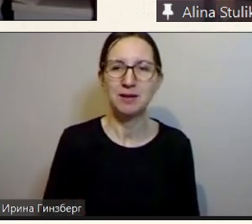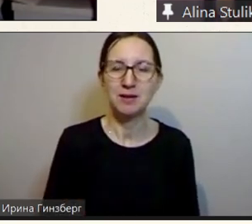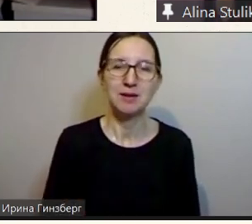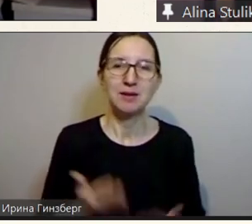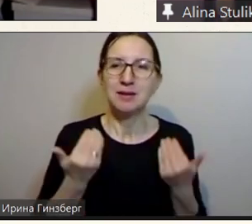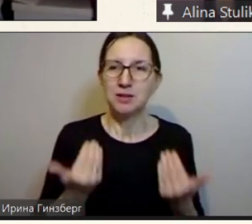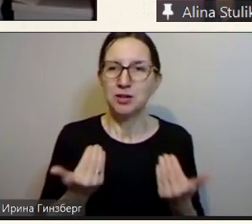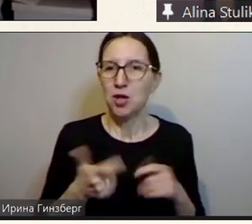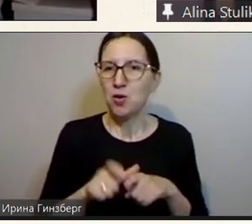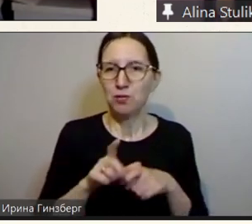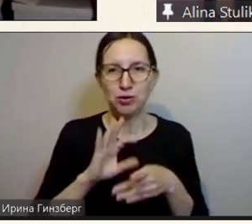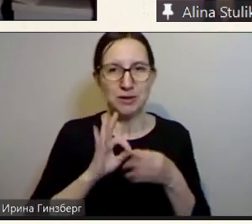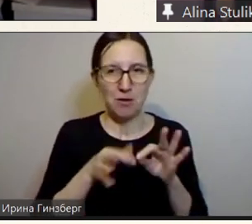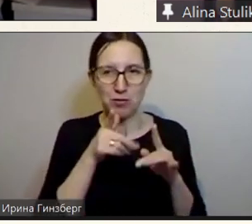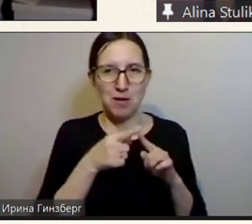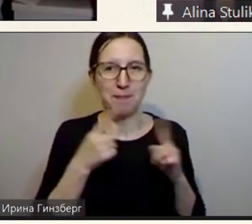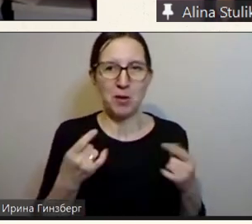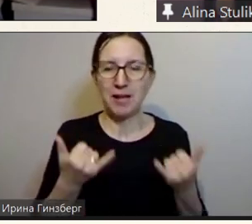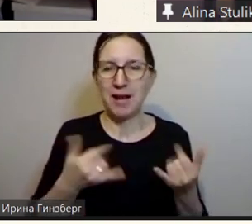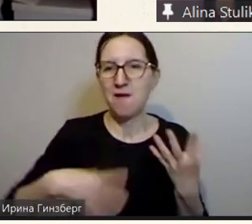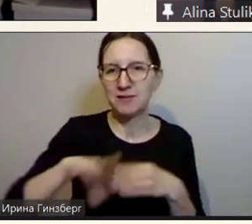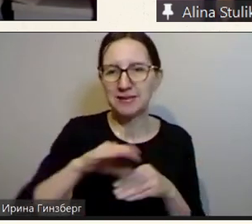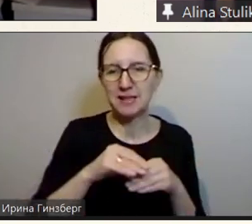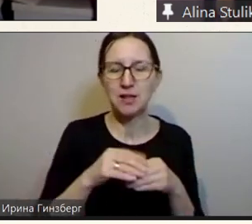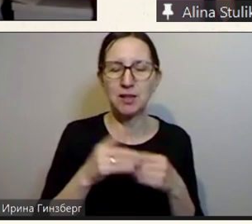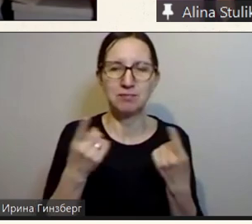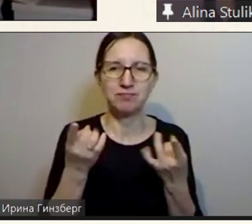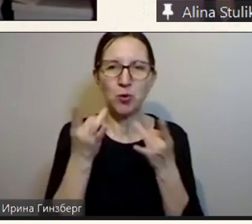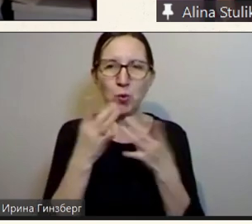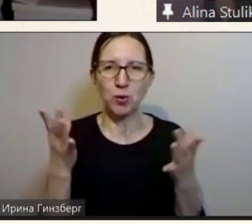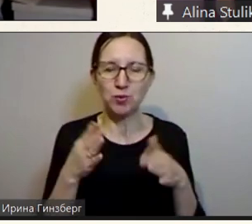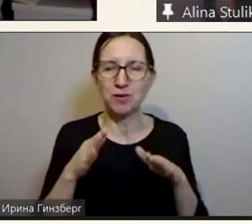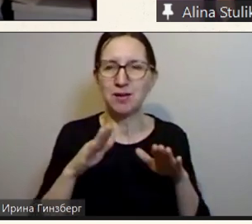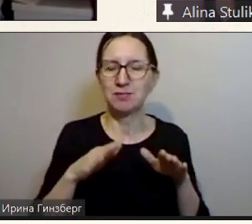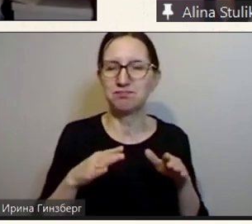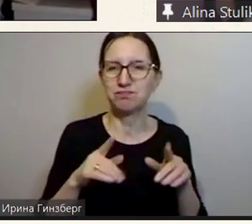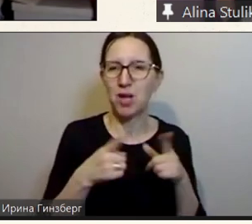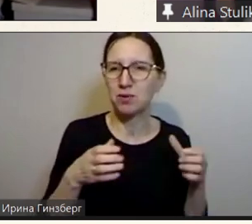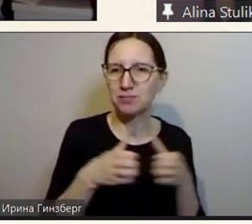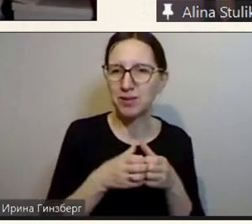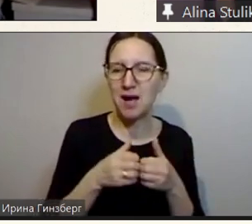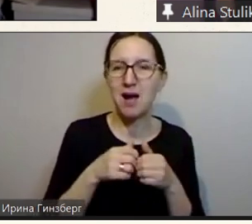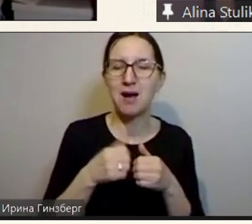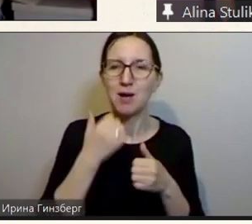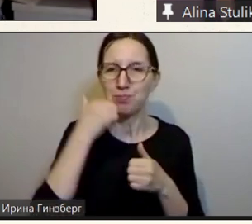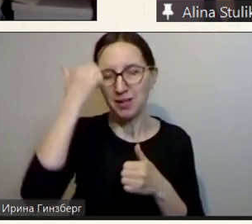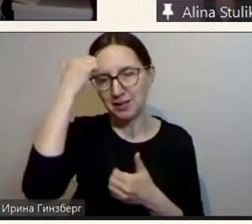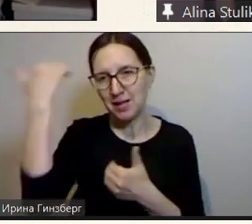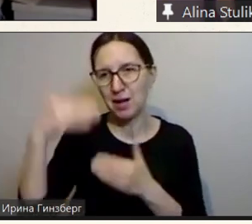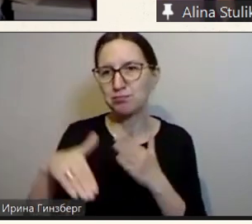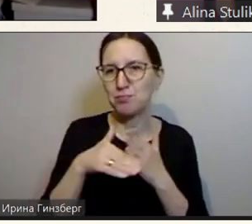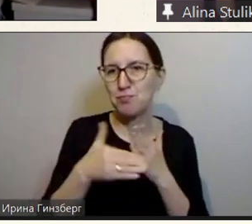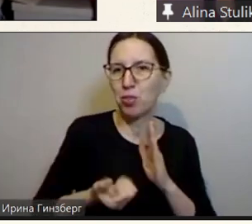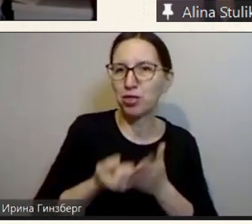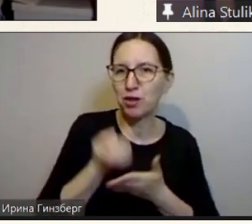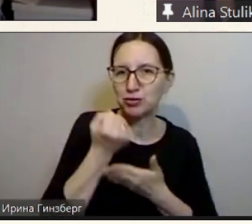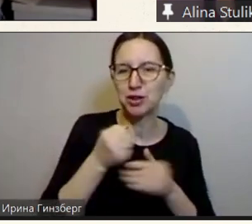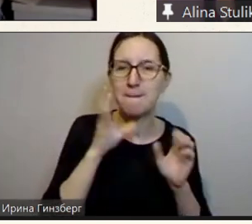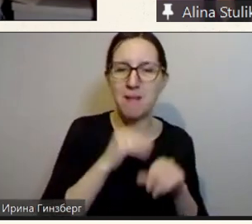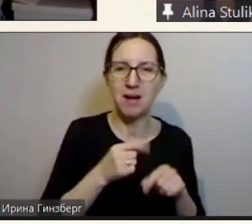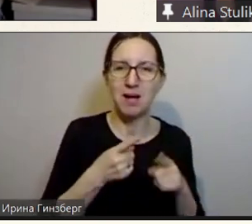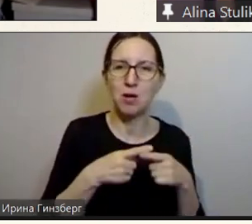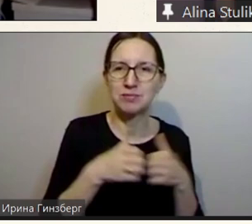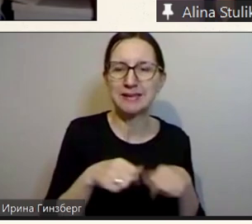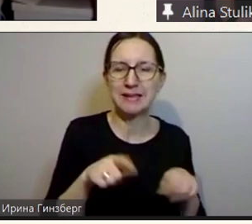our partners, because now the time is very difficult for all cultural